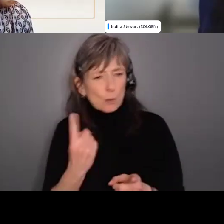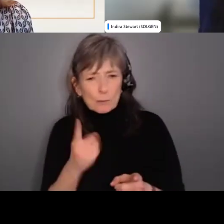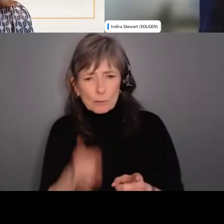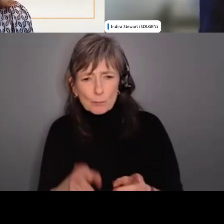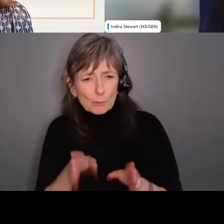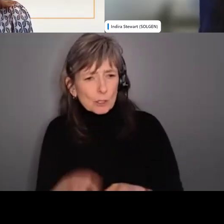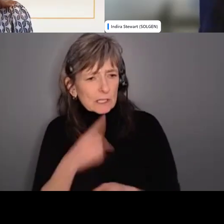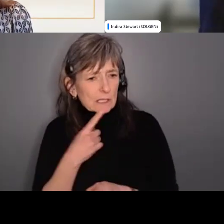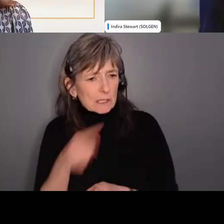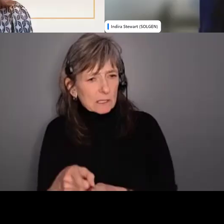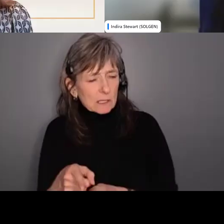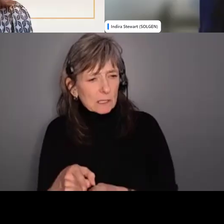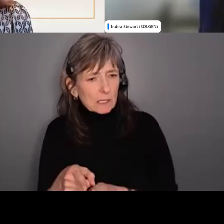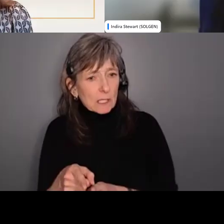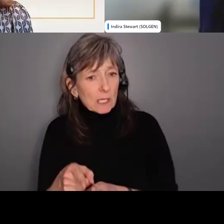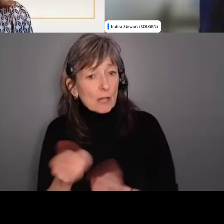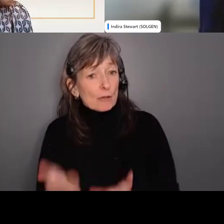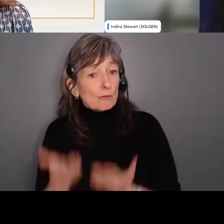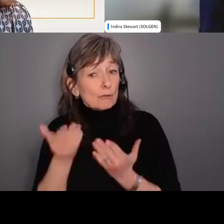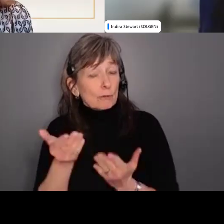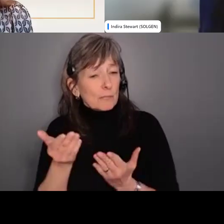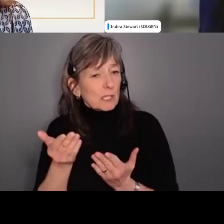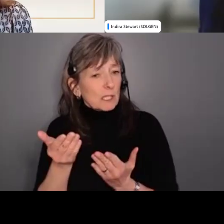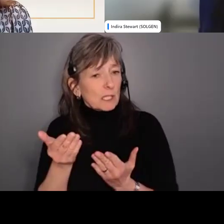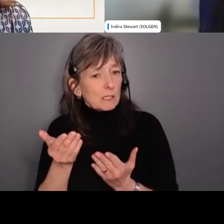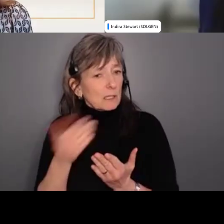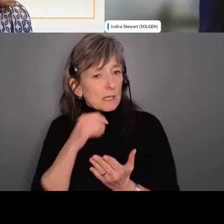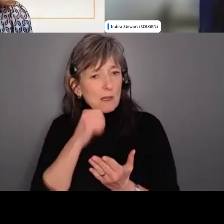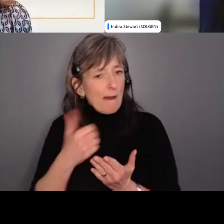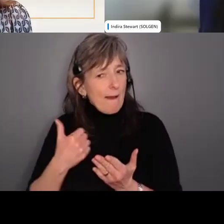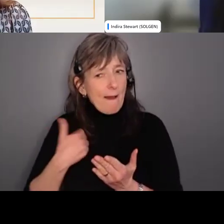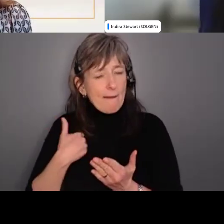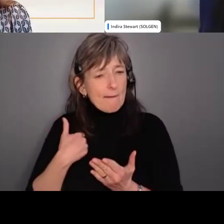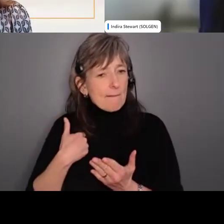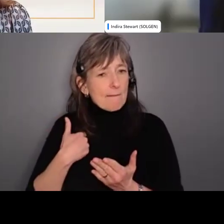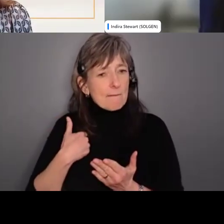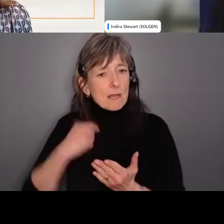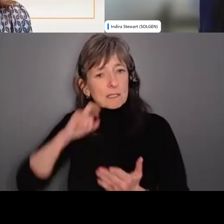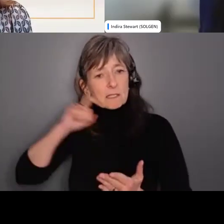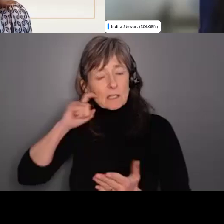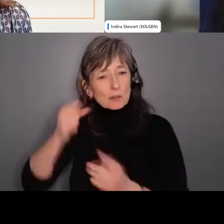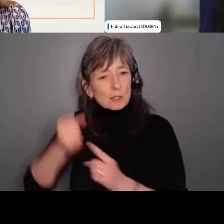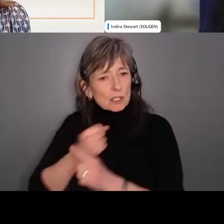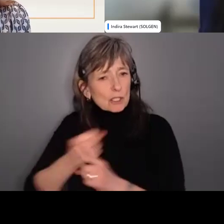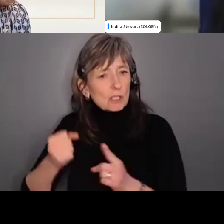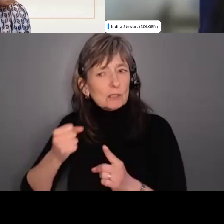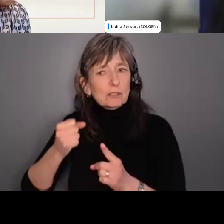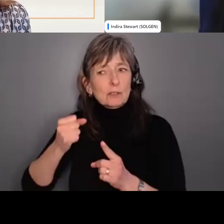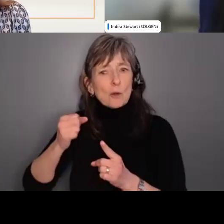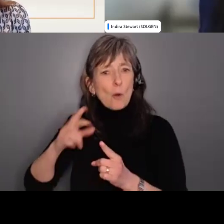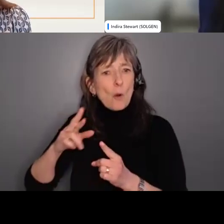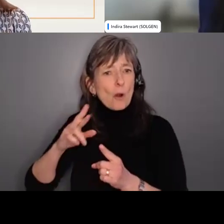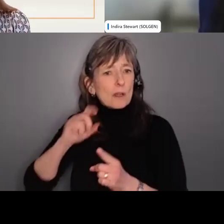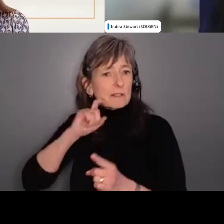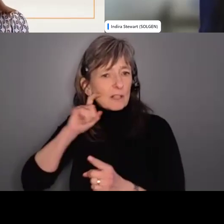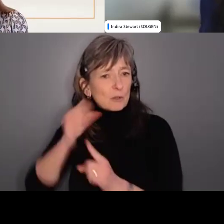somehow the recommendations didn't include the sexual assault, domestic violence treatment centers from within hospitals, and